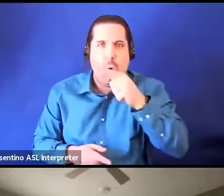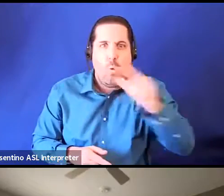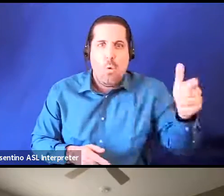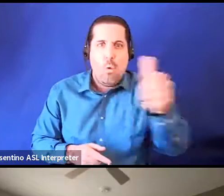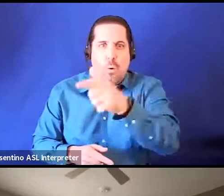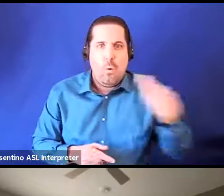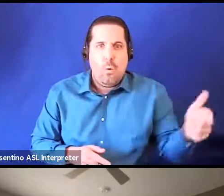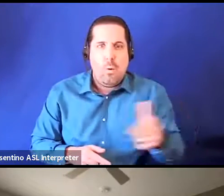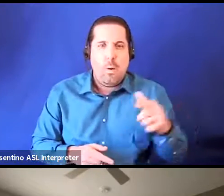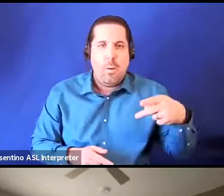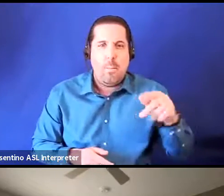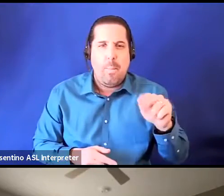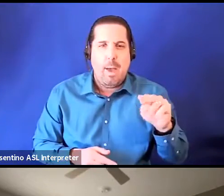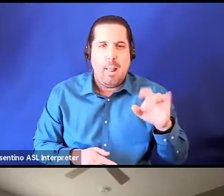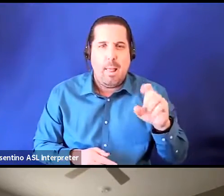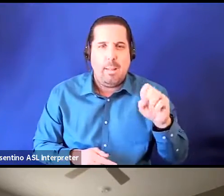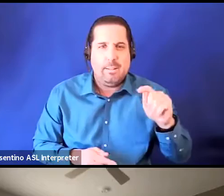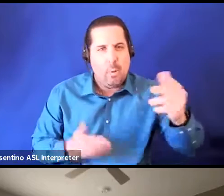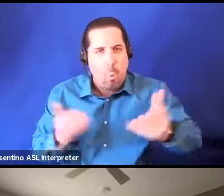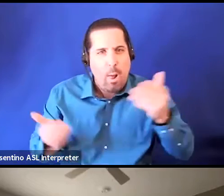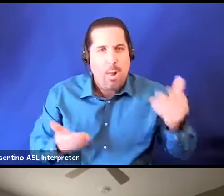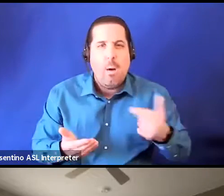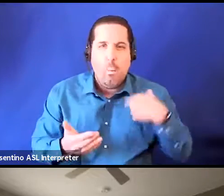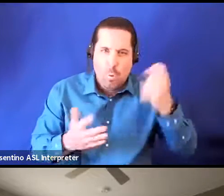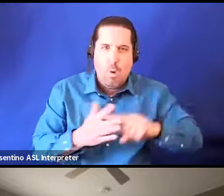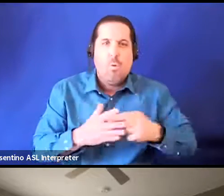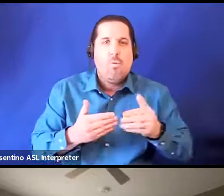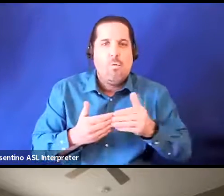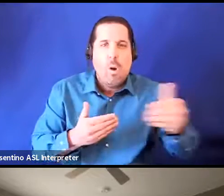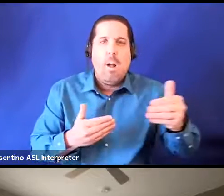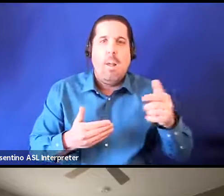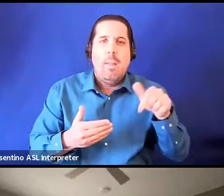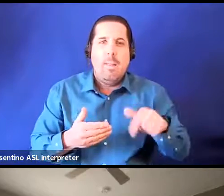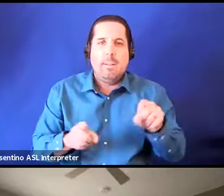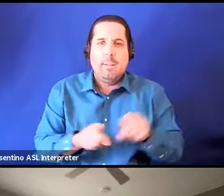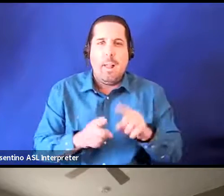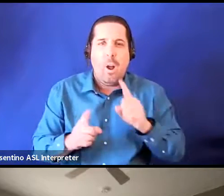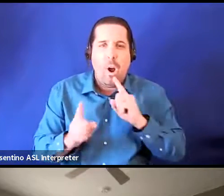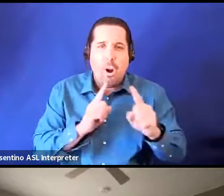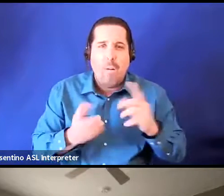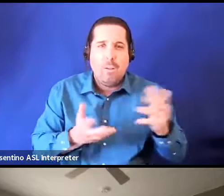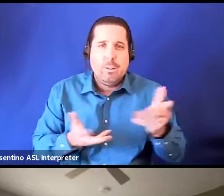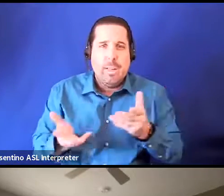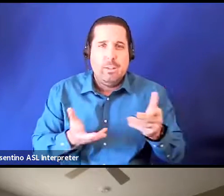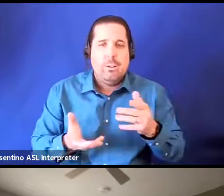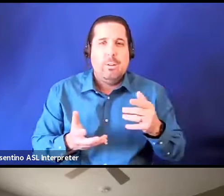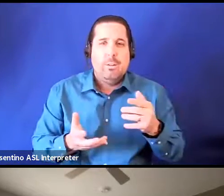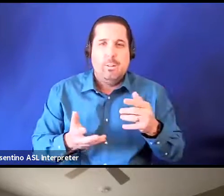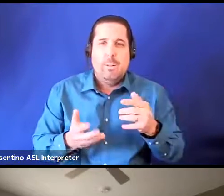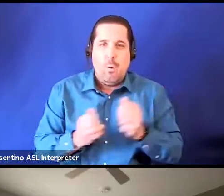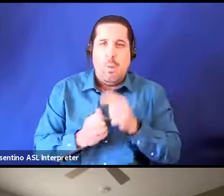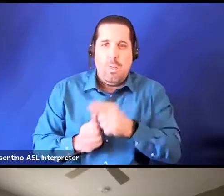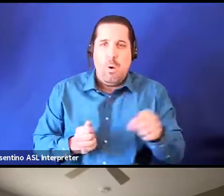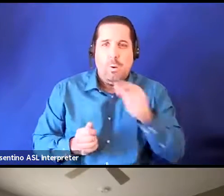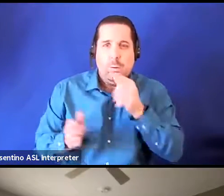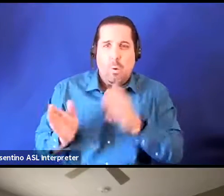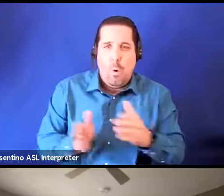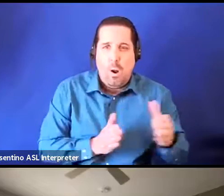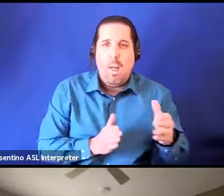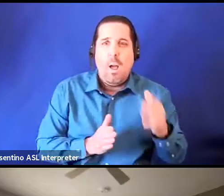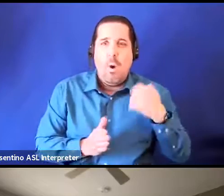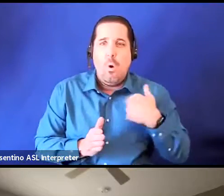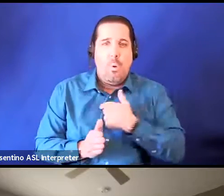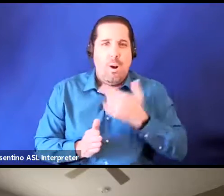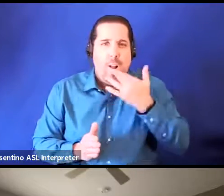We're gonna run this much like a conversation also among the organizers that we are lucky to be able